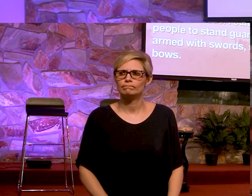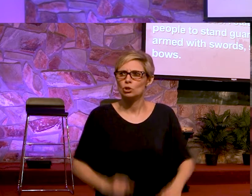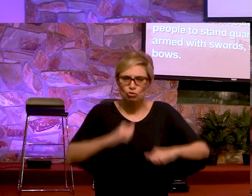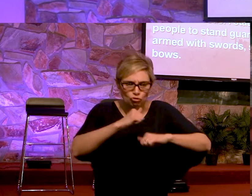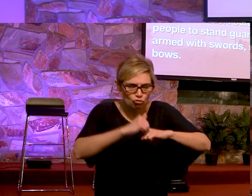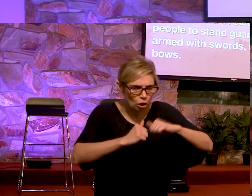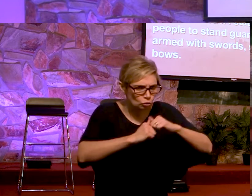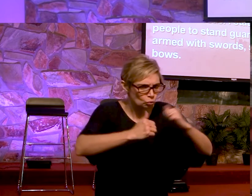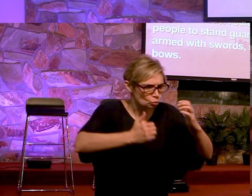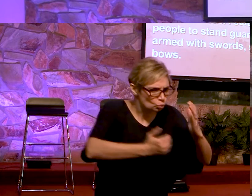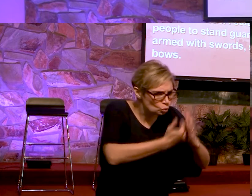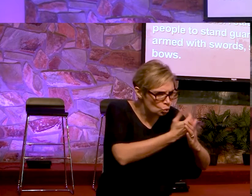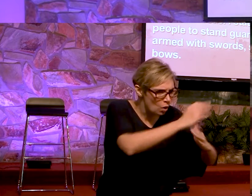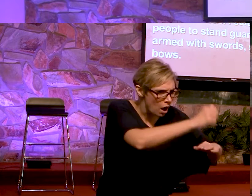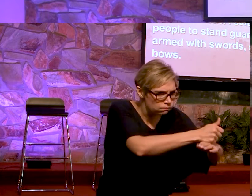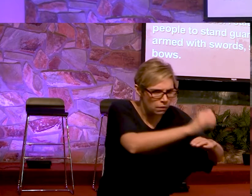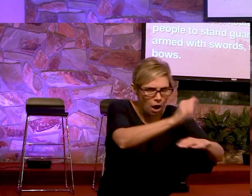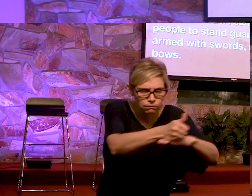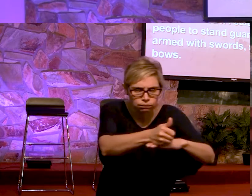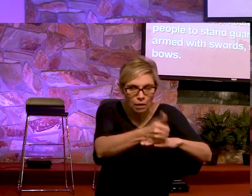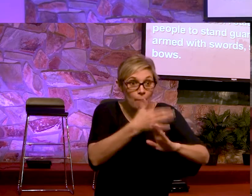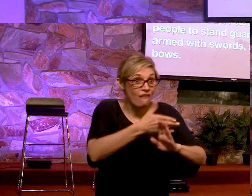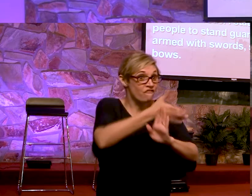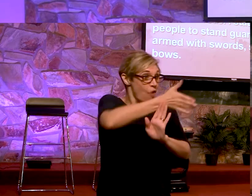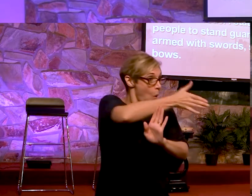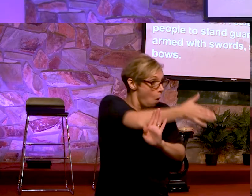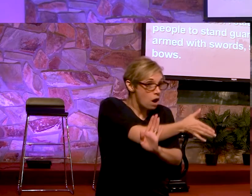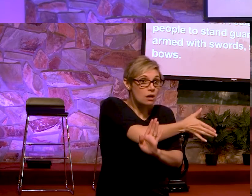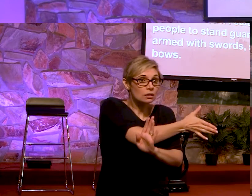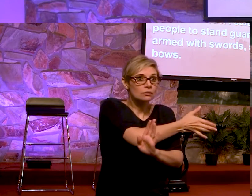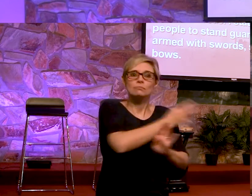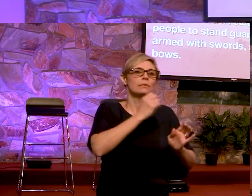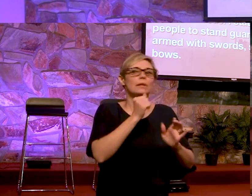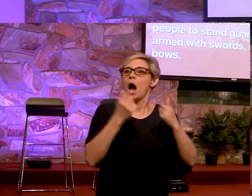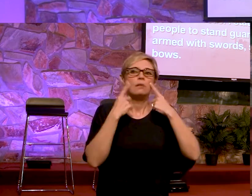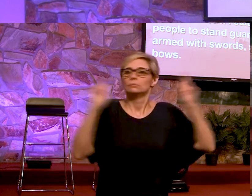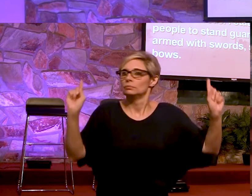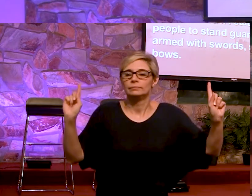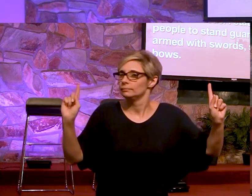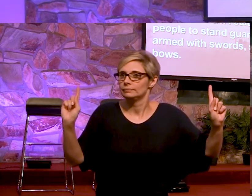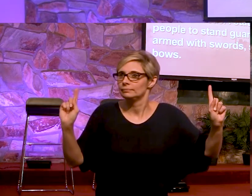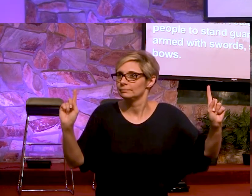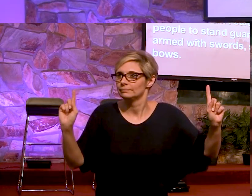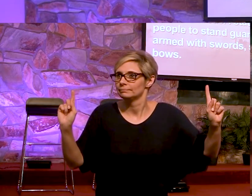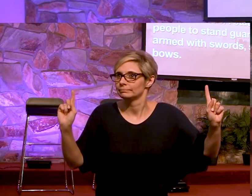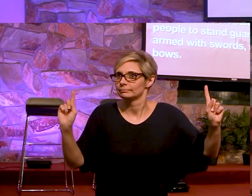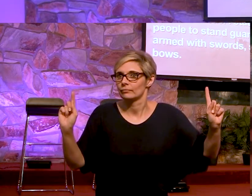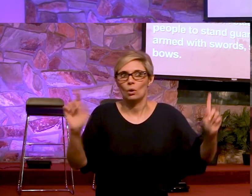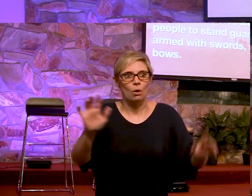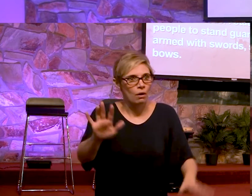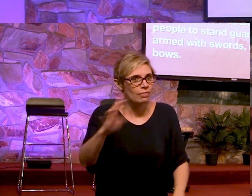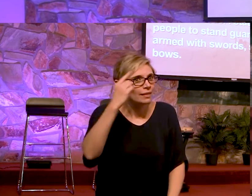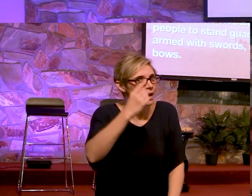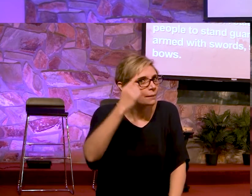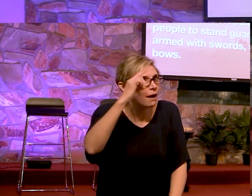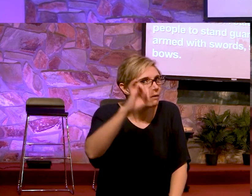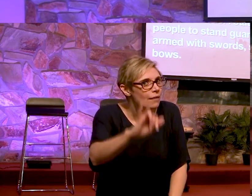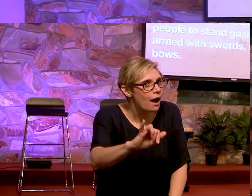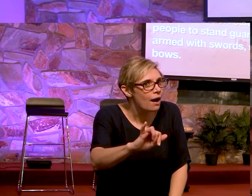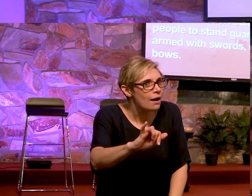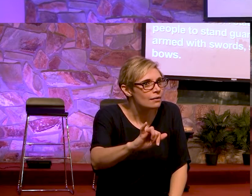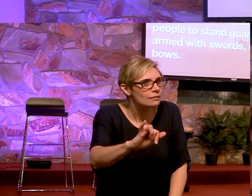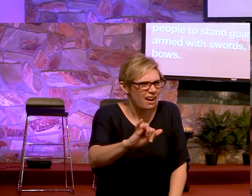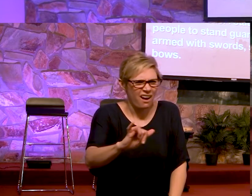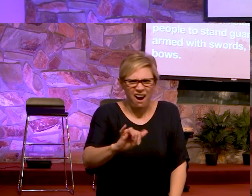re-strategized what we were doing because what we were doing wasn't working. And that's so true because so often, I think